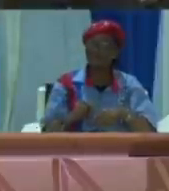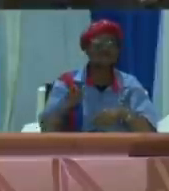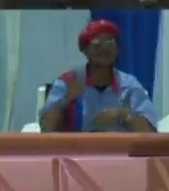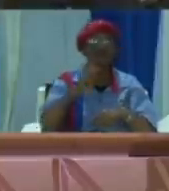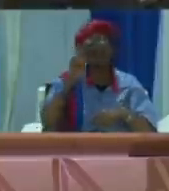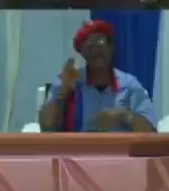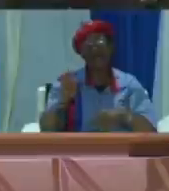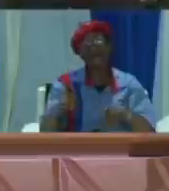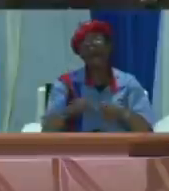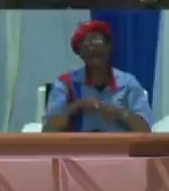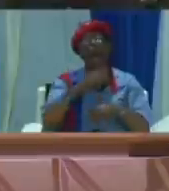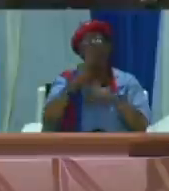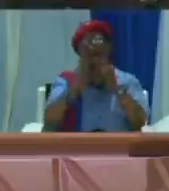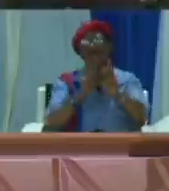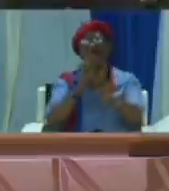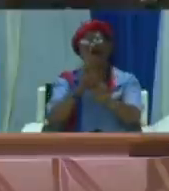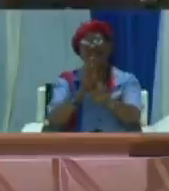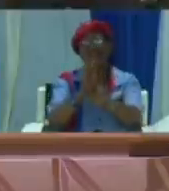kind.